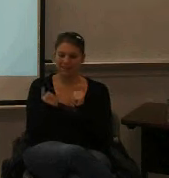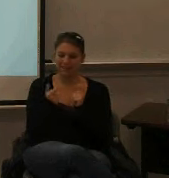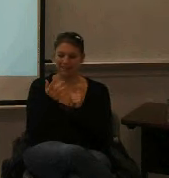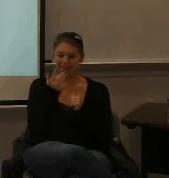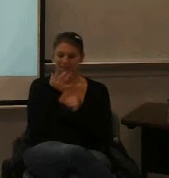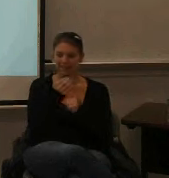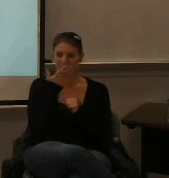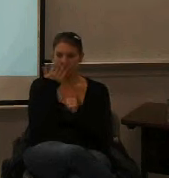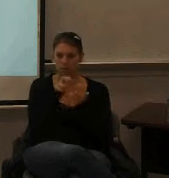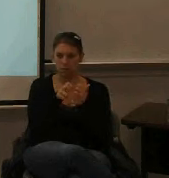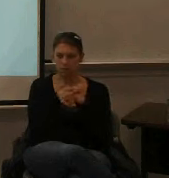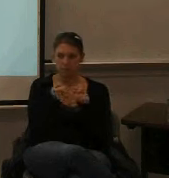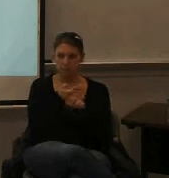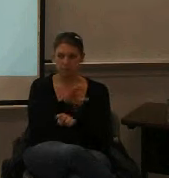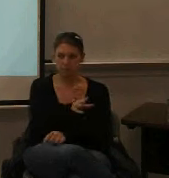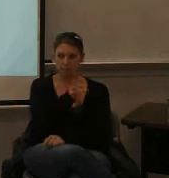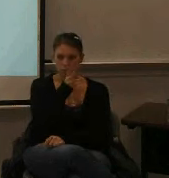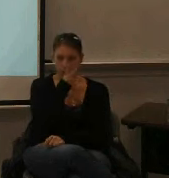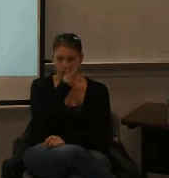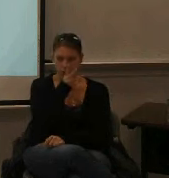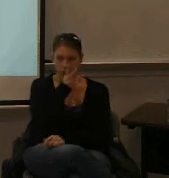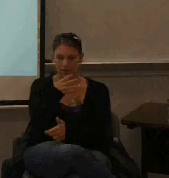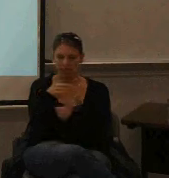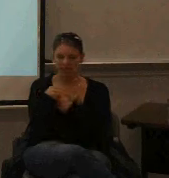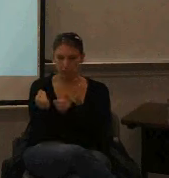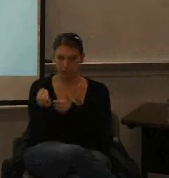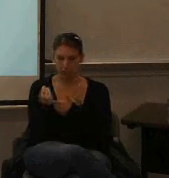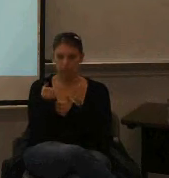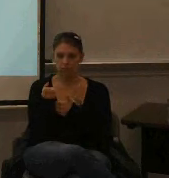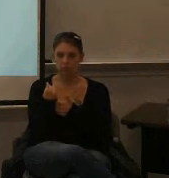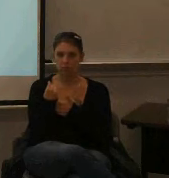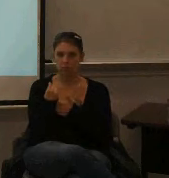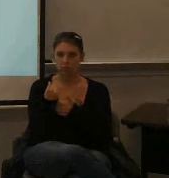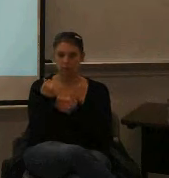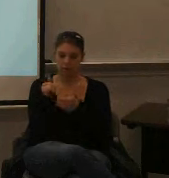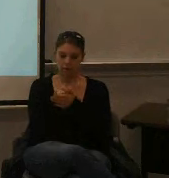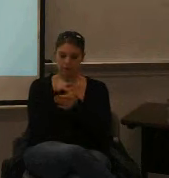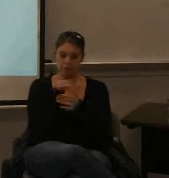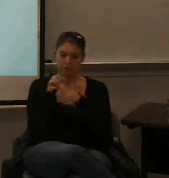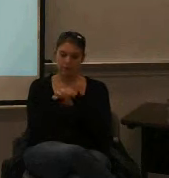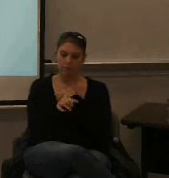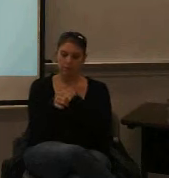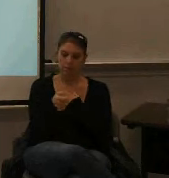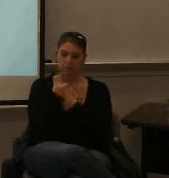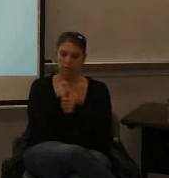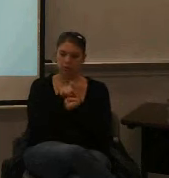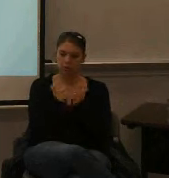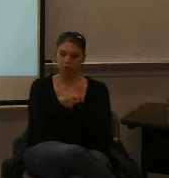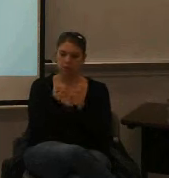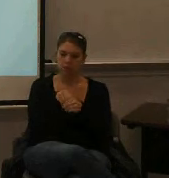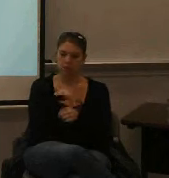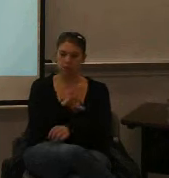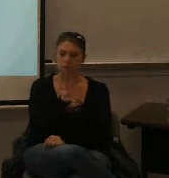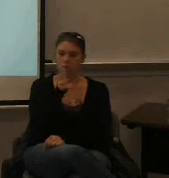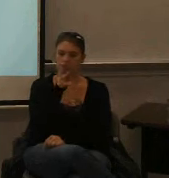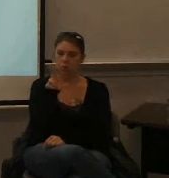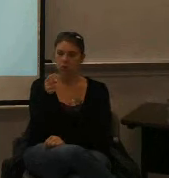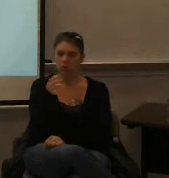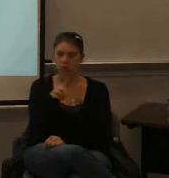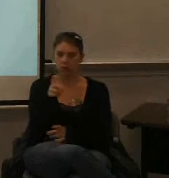and odor problems from their lake out of the water. And that's pushing them to make changes in their watershed